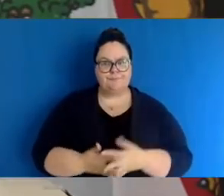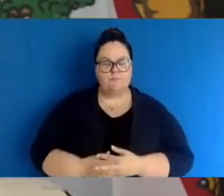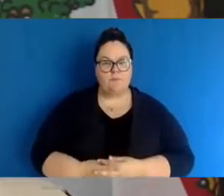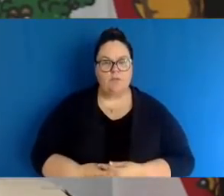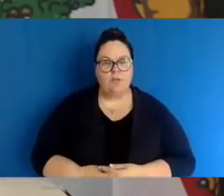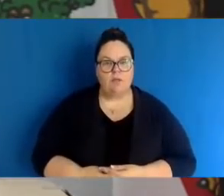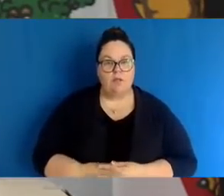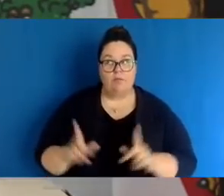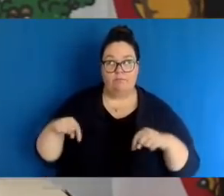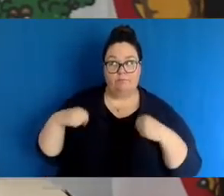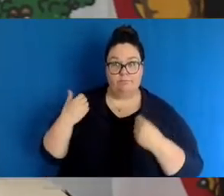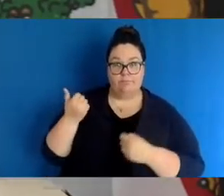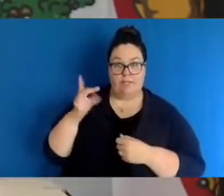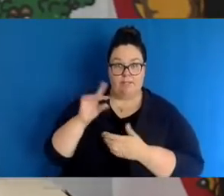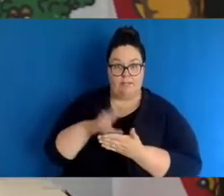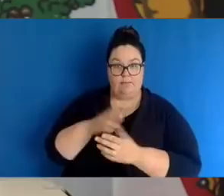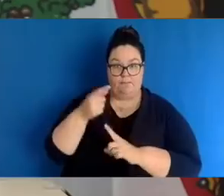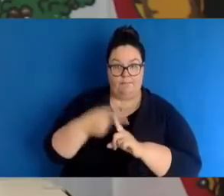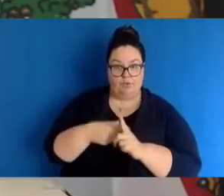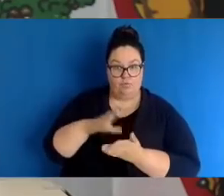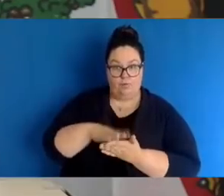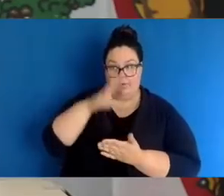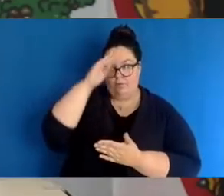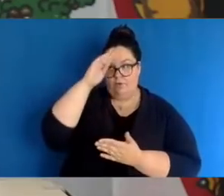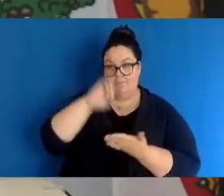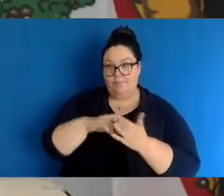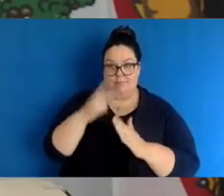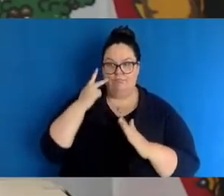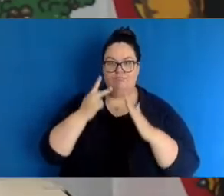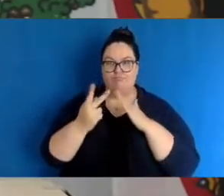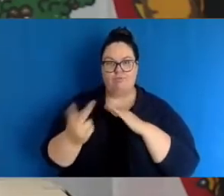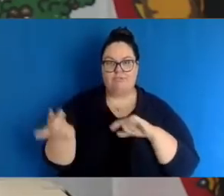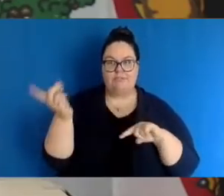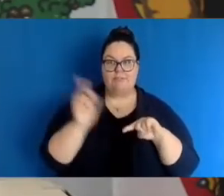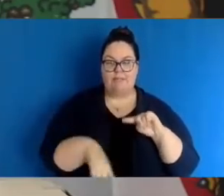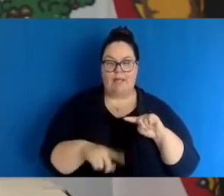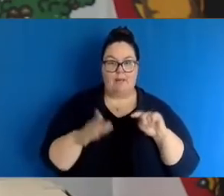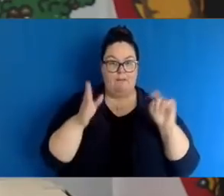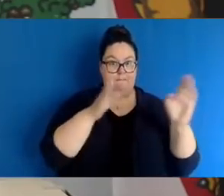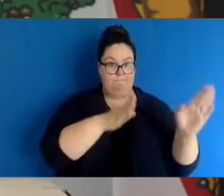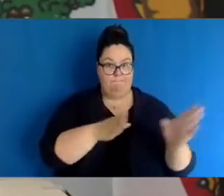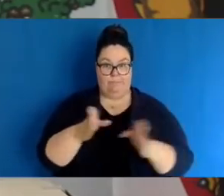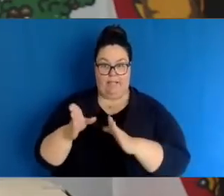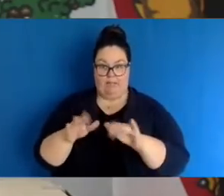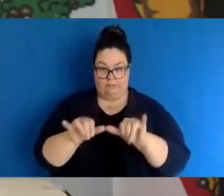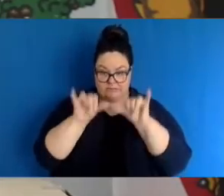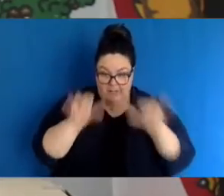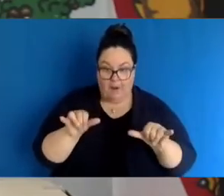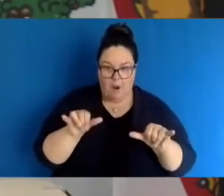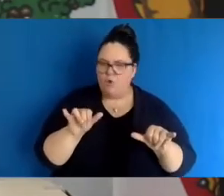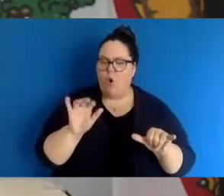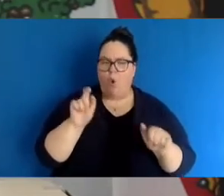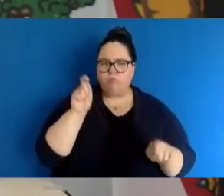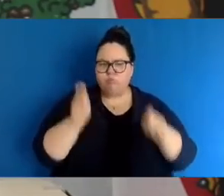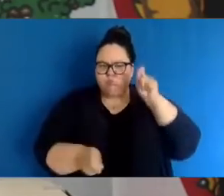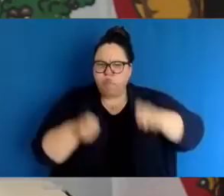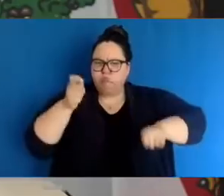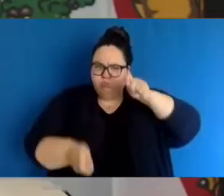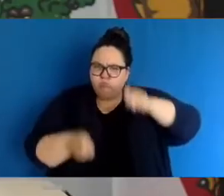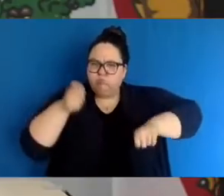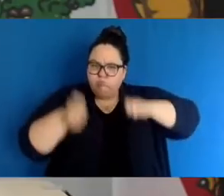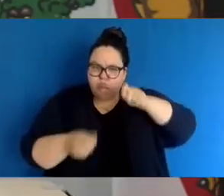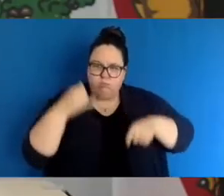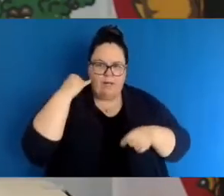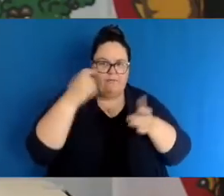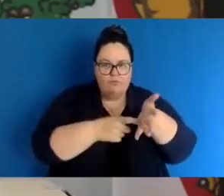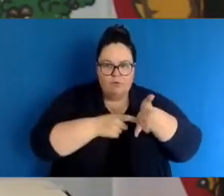in 18 months about COVID, that it can be unpredictable, and our plan is built to react if we need to react, and it will. But I think